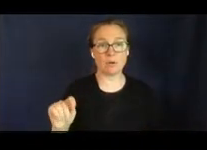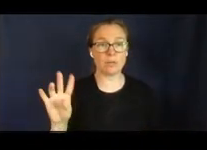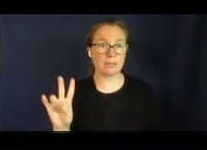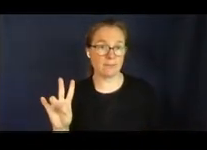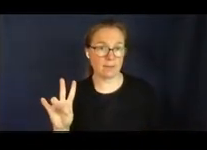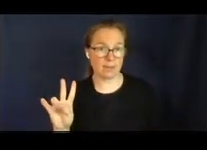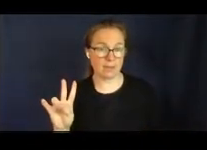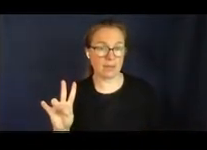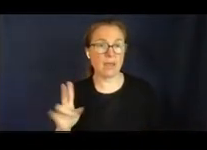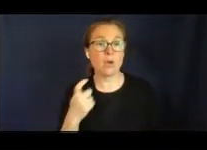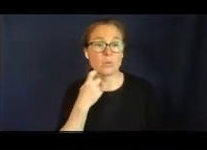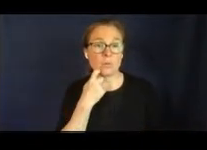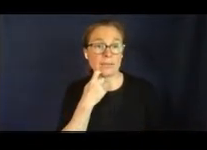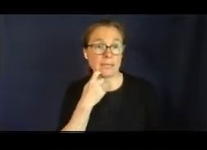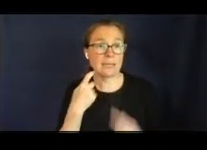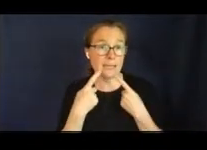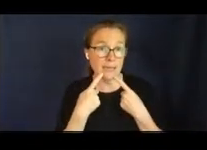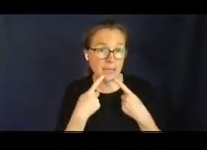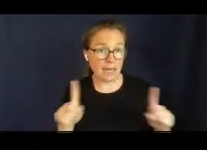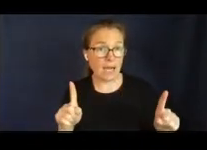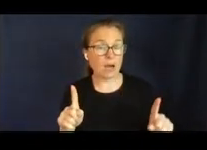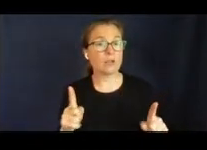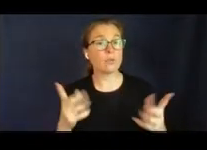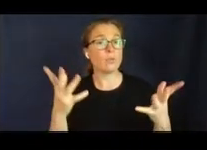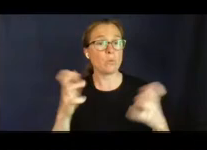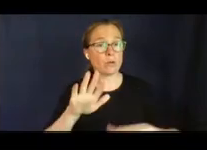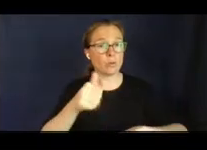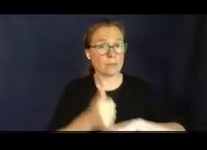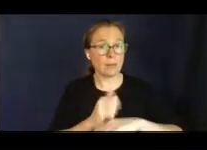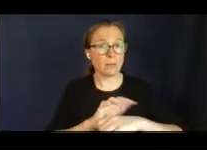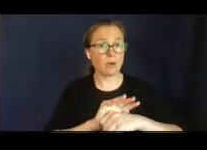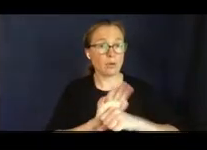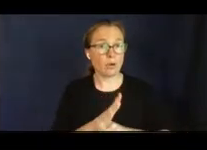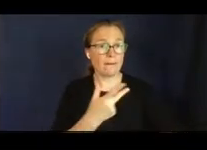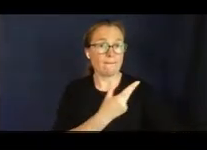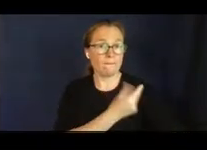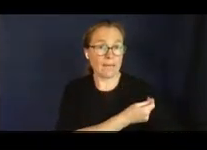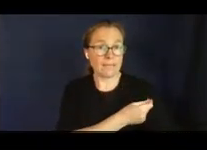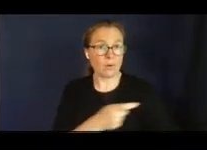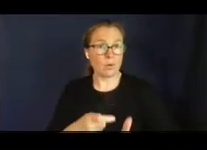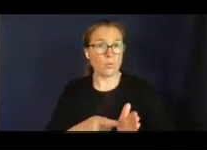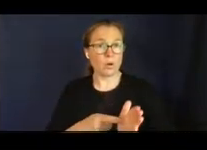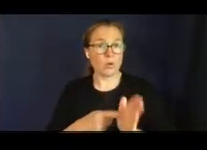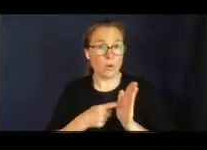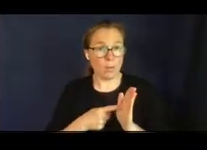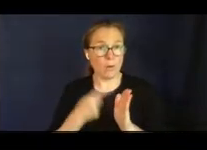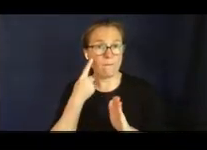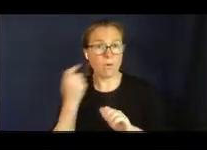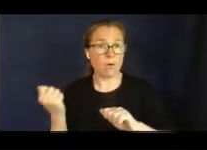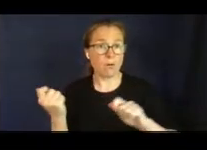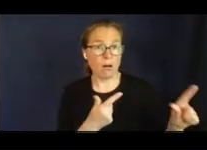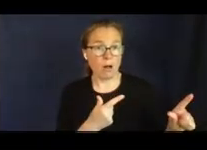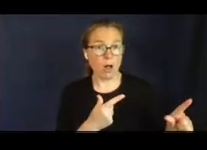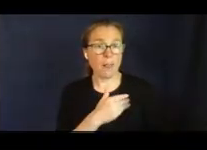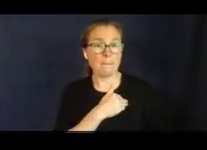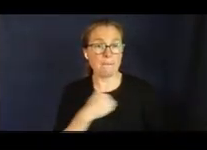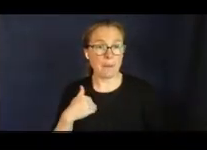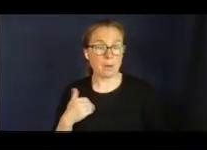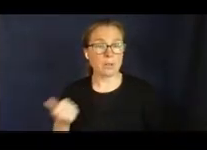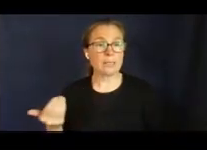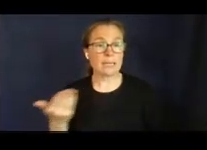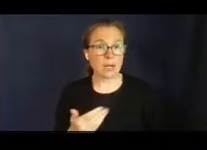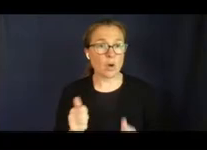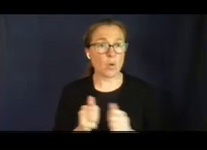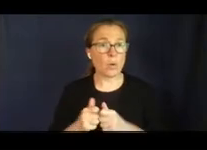recently announced our intention to implement a COVID-19 vaccination requirement mandate for all OHSU members with badge